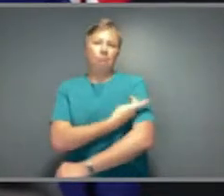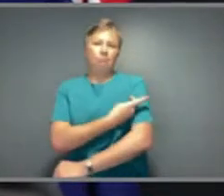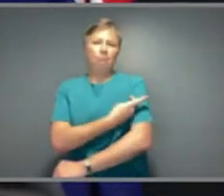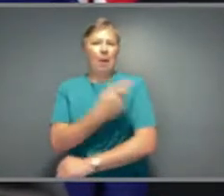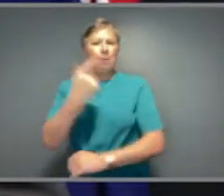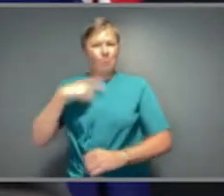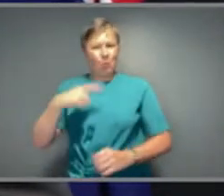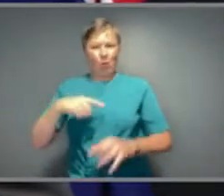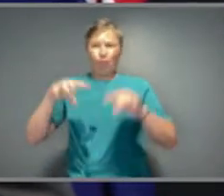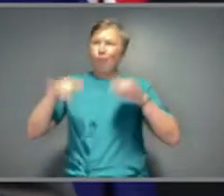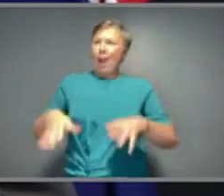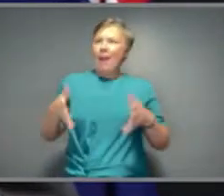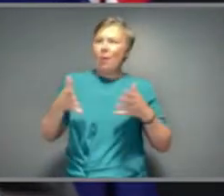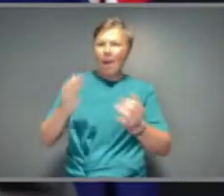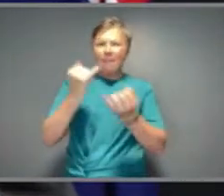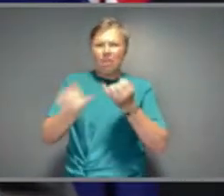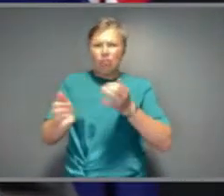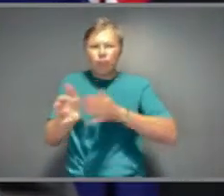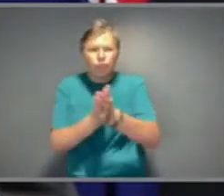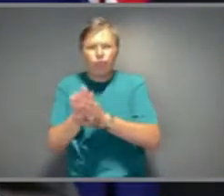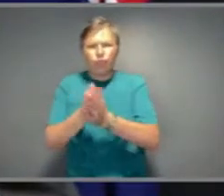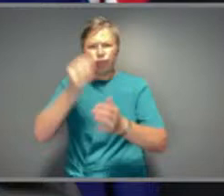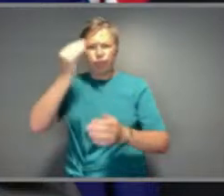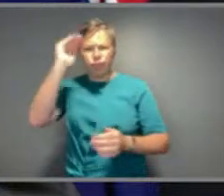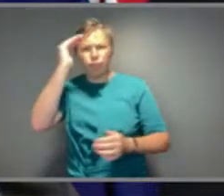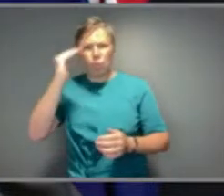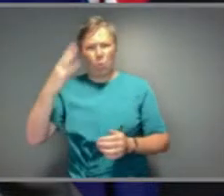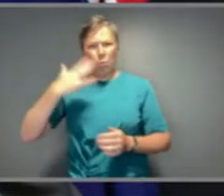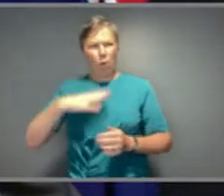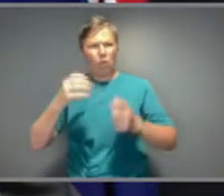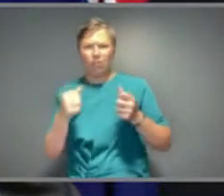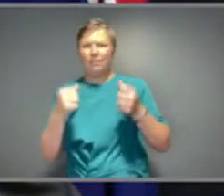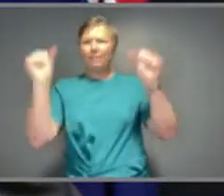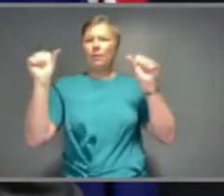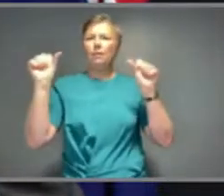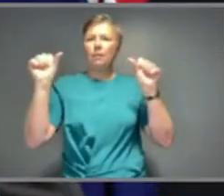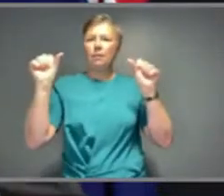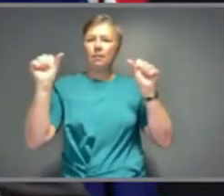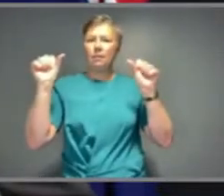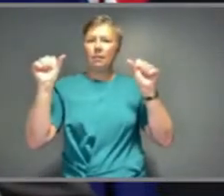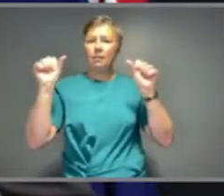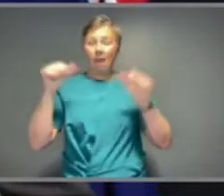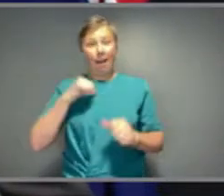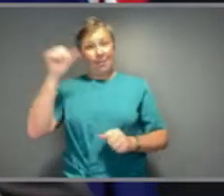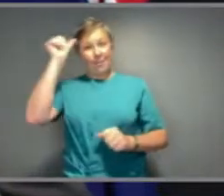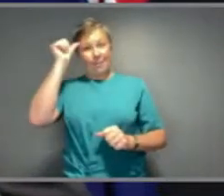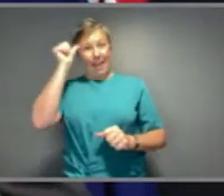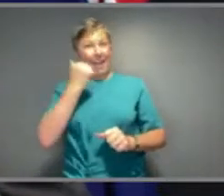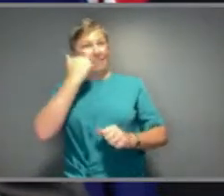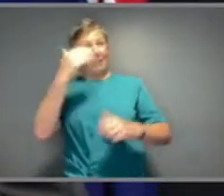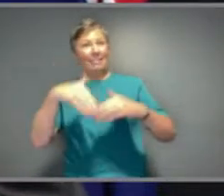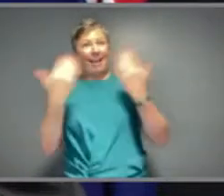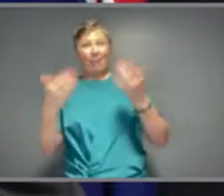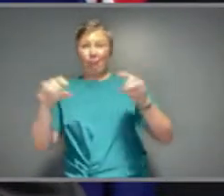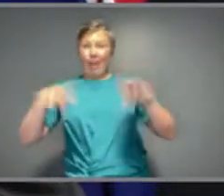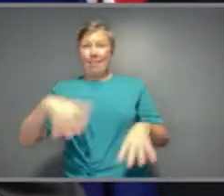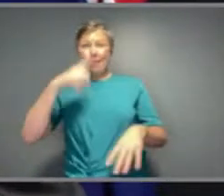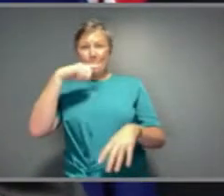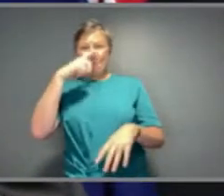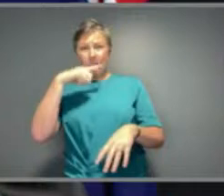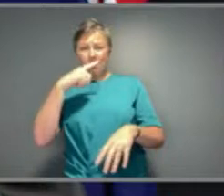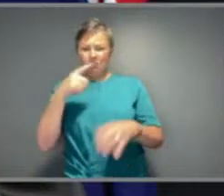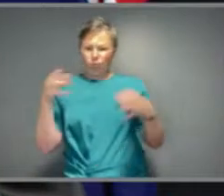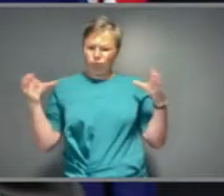their motivation to get this job done. Because I've seen it each and every day as we've led together